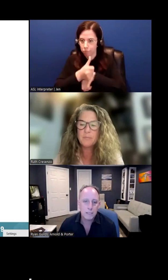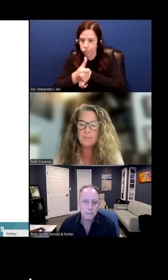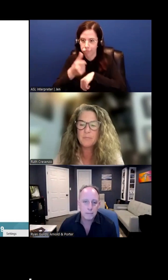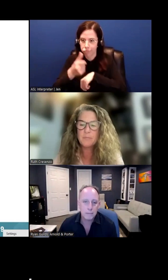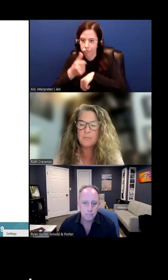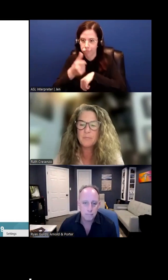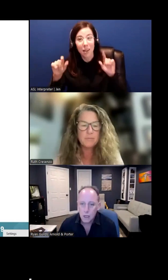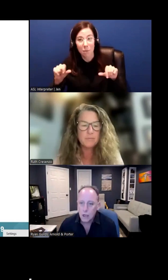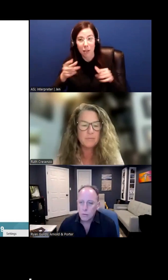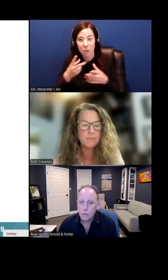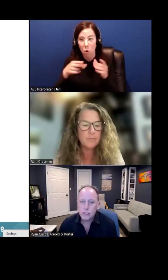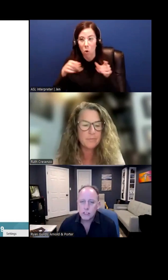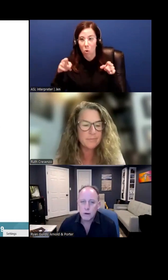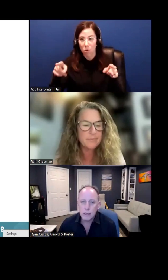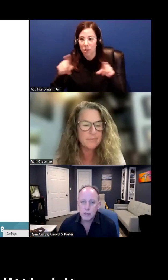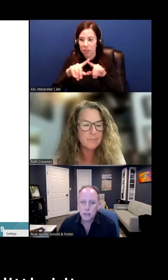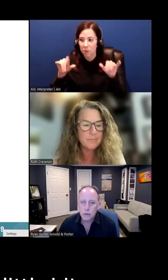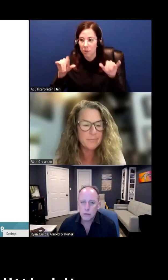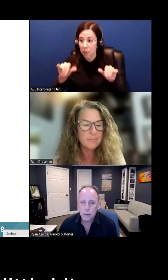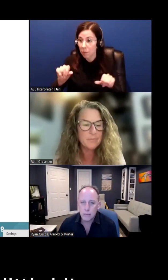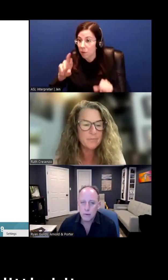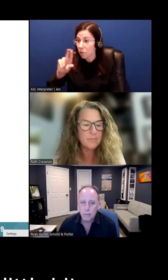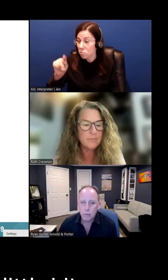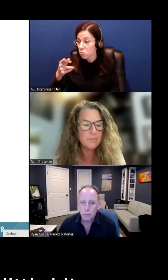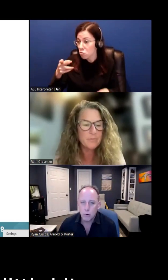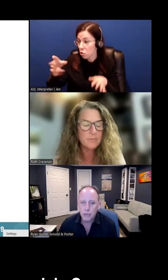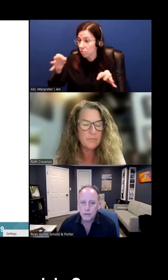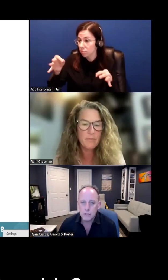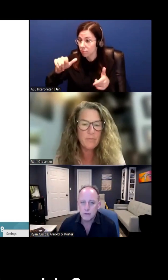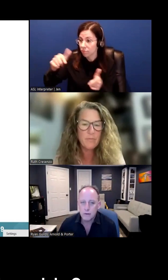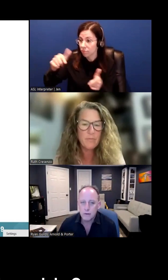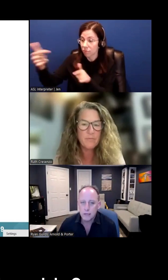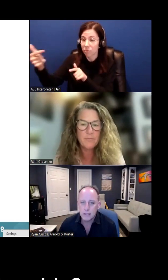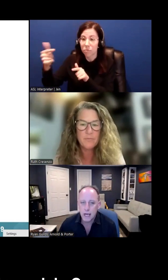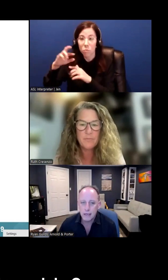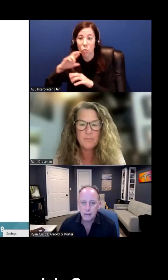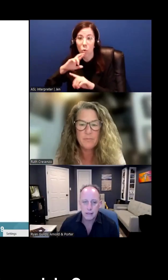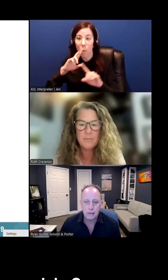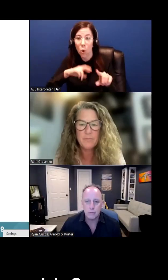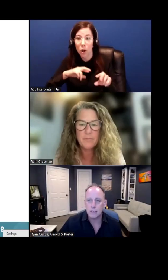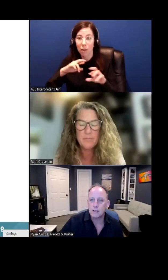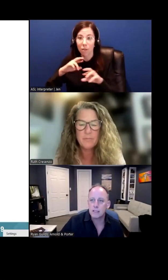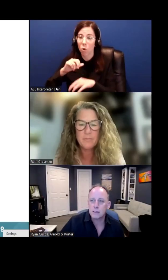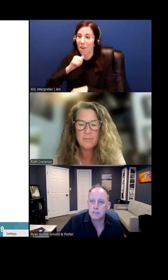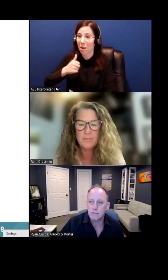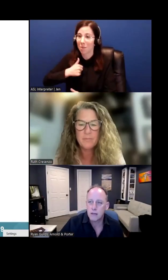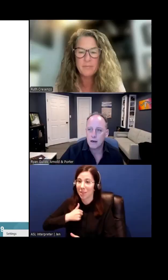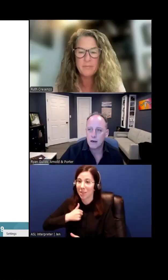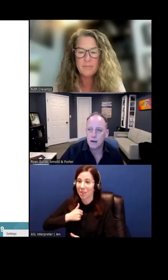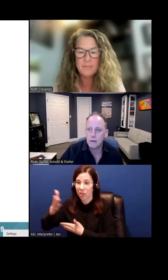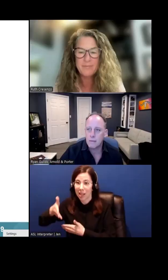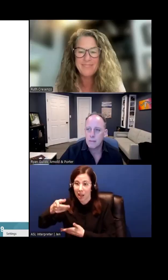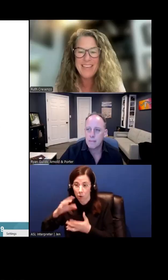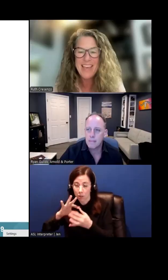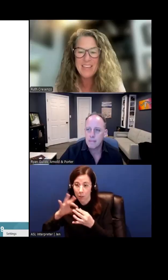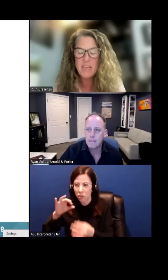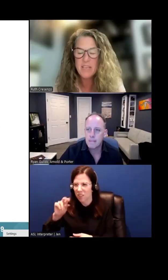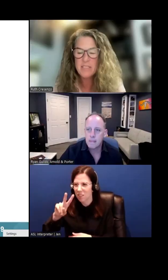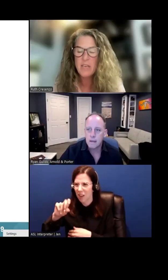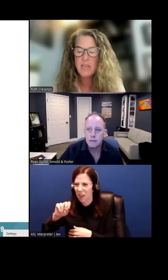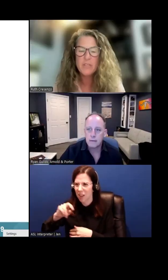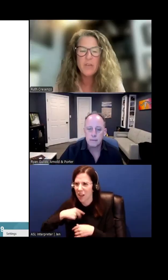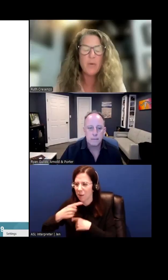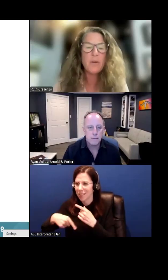formats. Ruth, did you want to talk a little bit about reporting on the civilian side? I think you wanted to mention some stuff there. Yes,